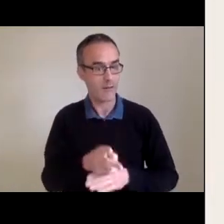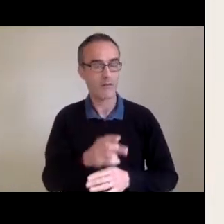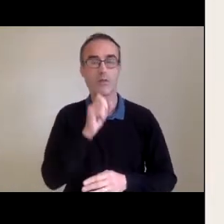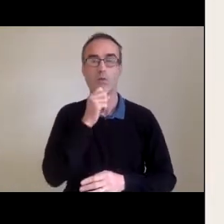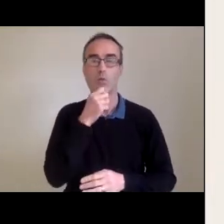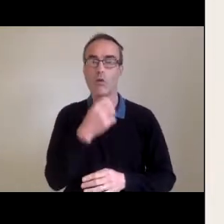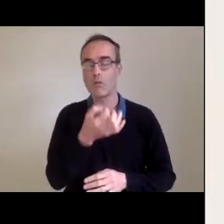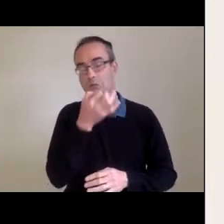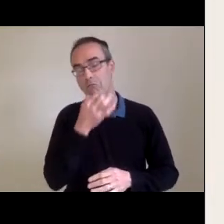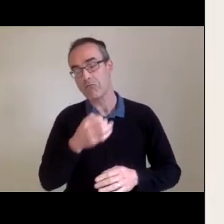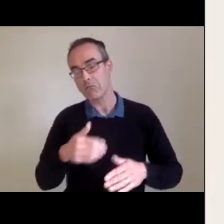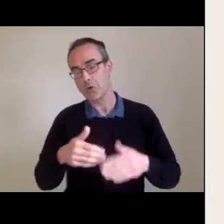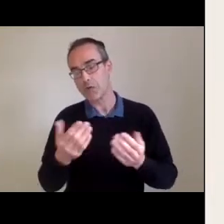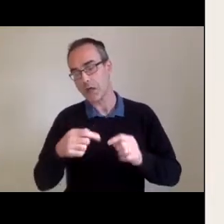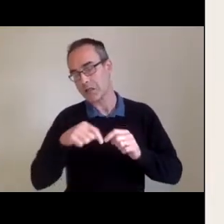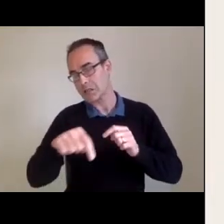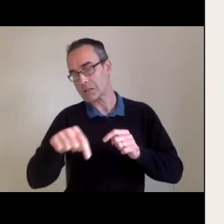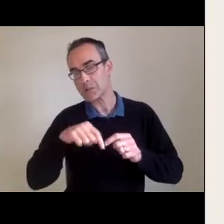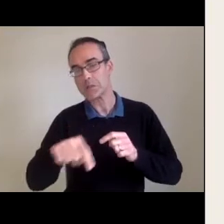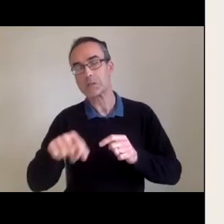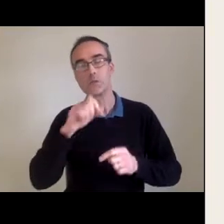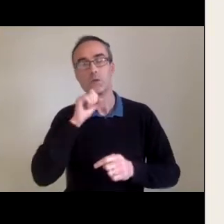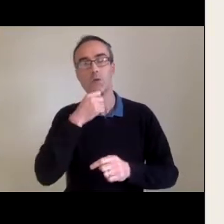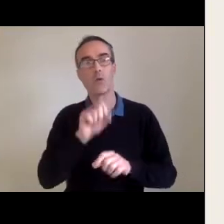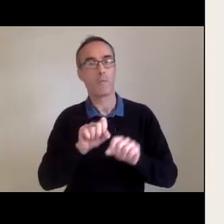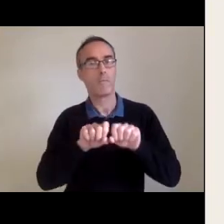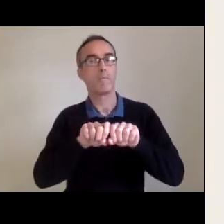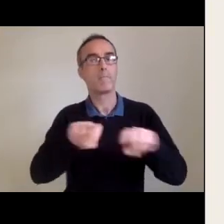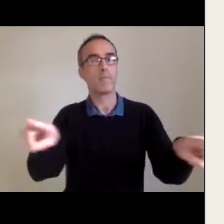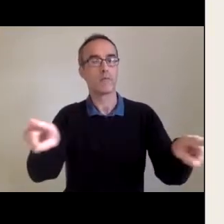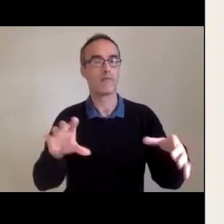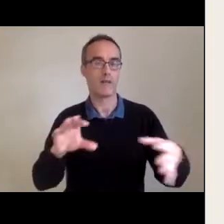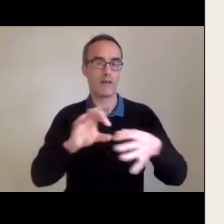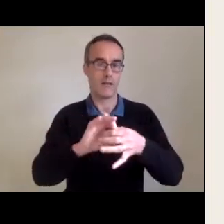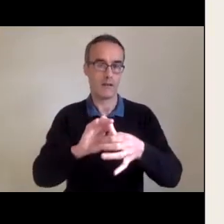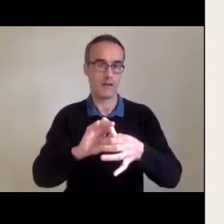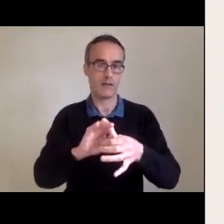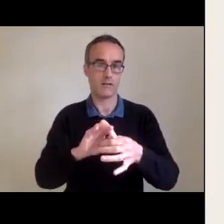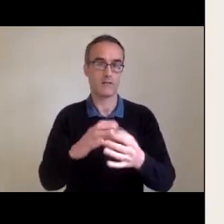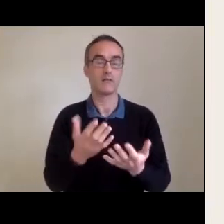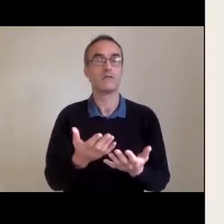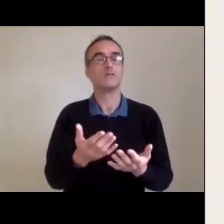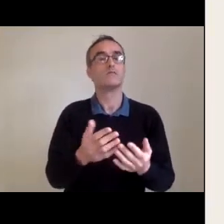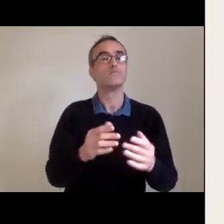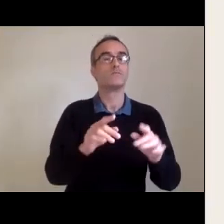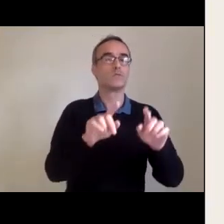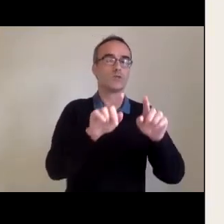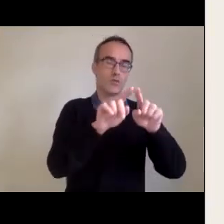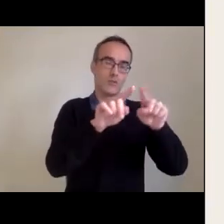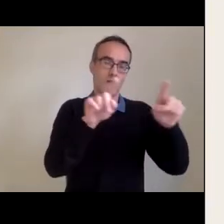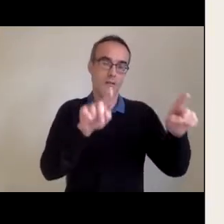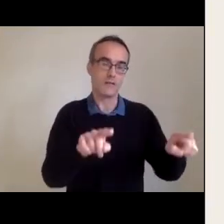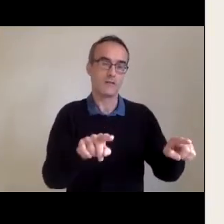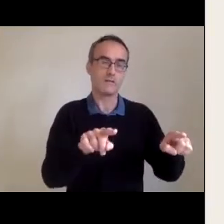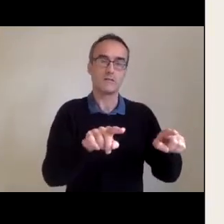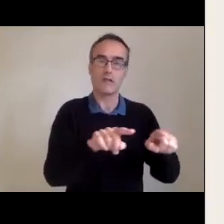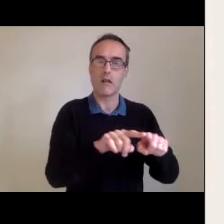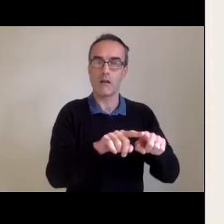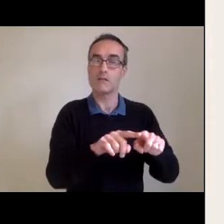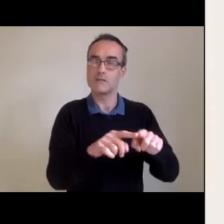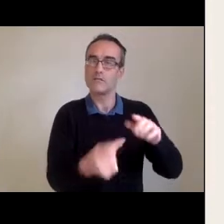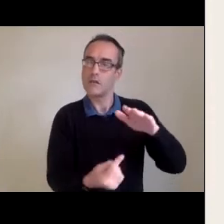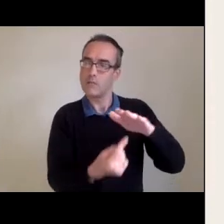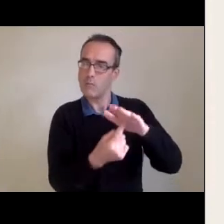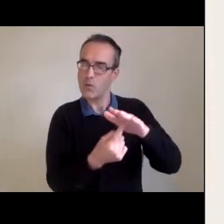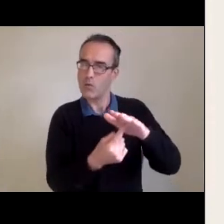full recording of the webinar. For that reason, we also don't share any of the slides that are involved, because what's important is not just the words